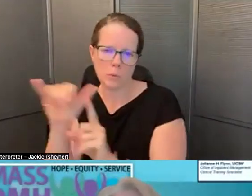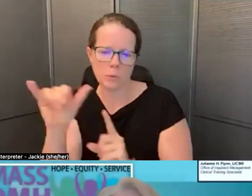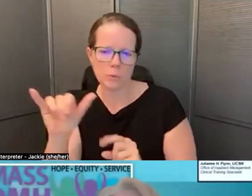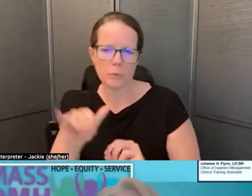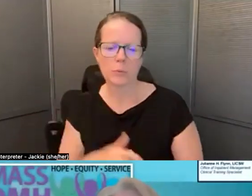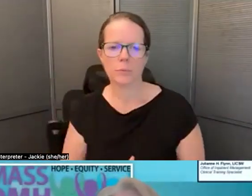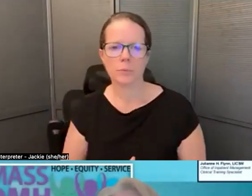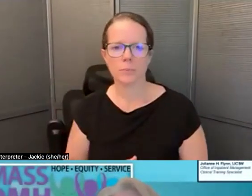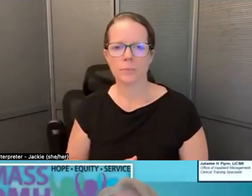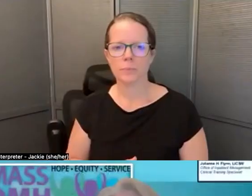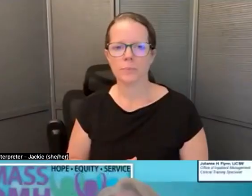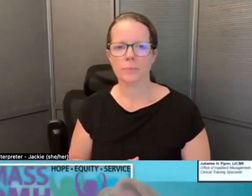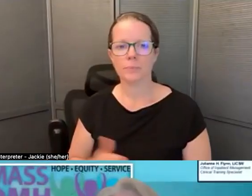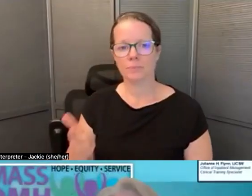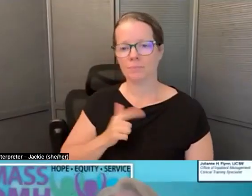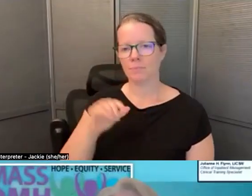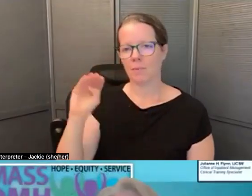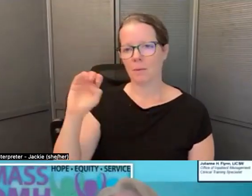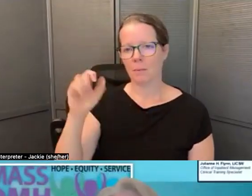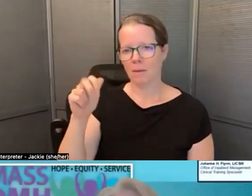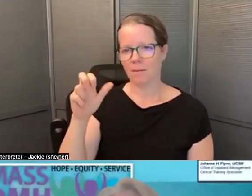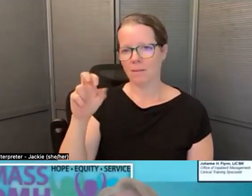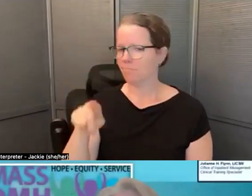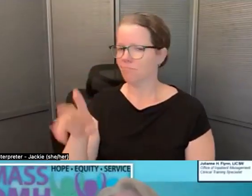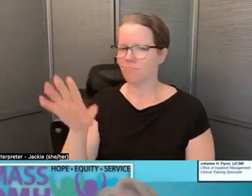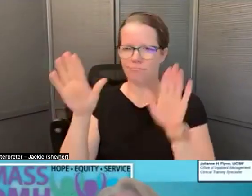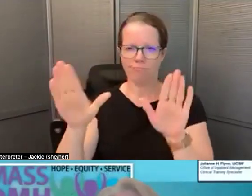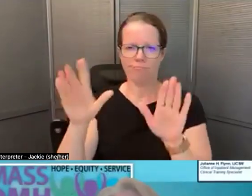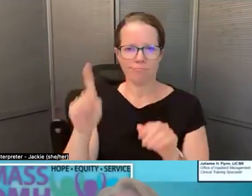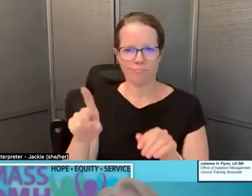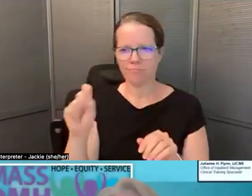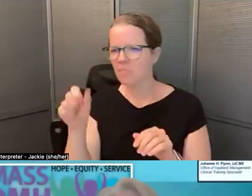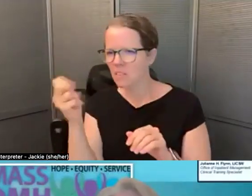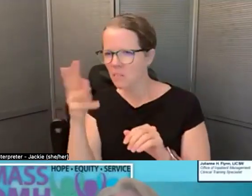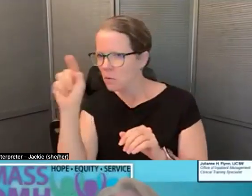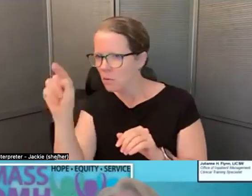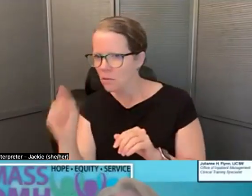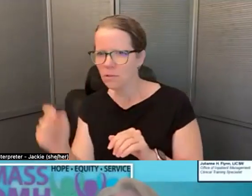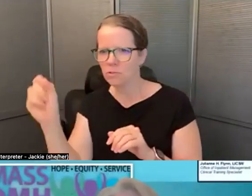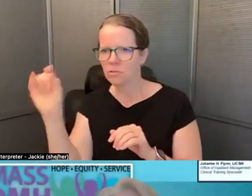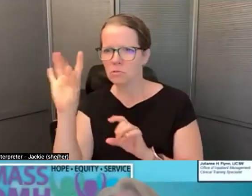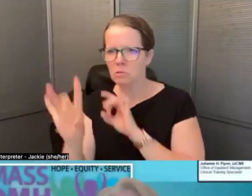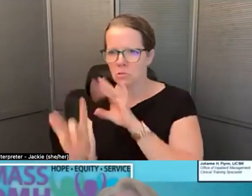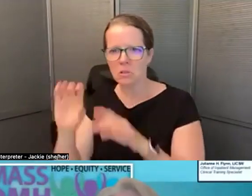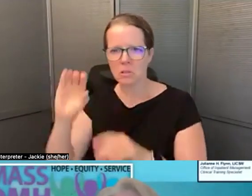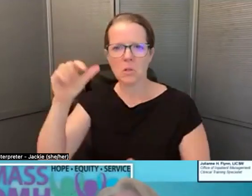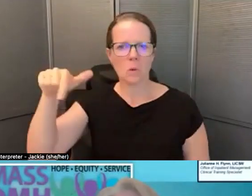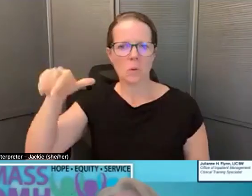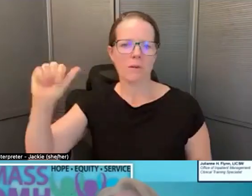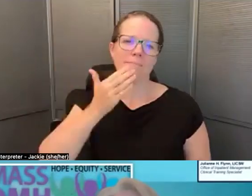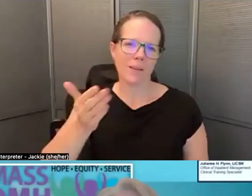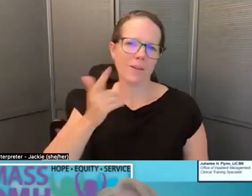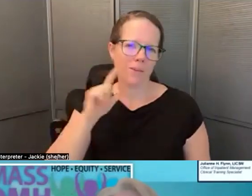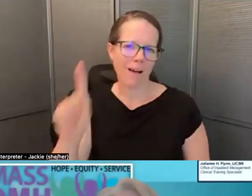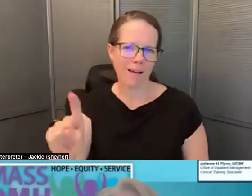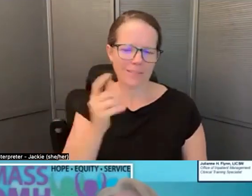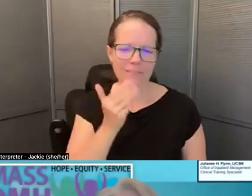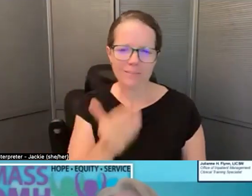Thanks, Alex. So that's a great question, came up a couple of times, so appreciate that being asked. All